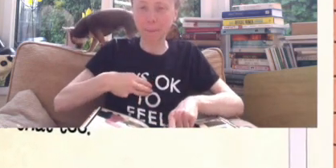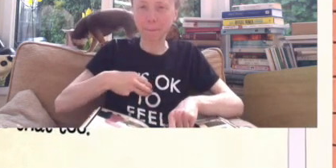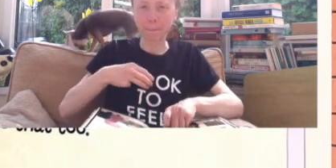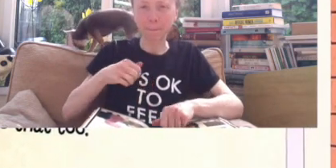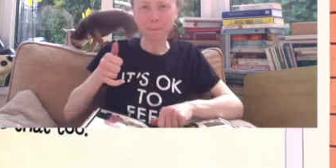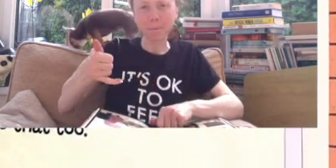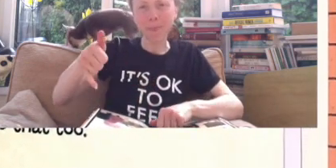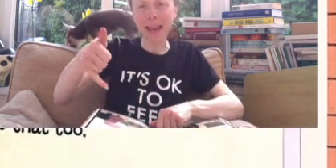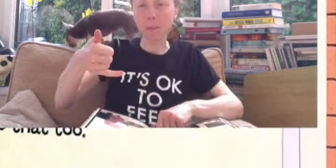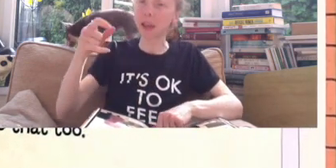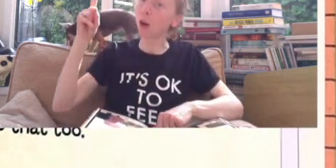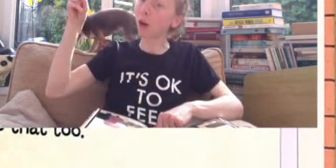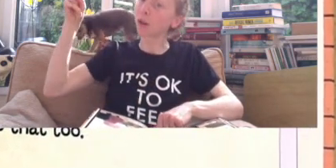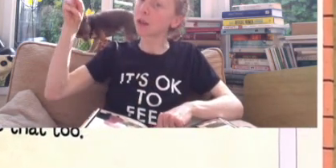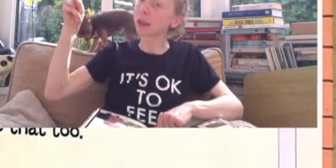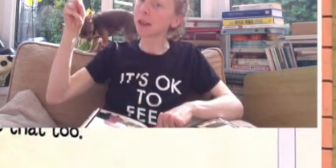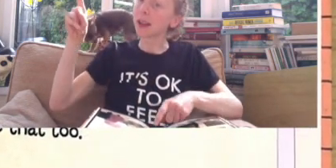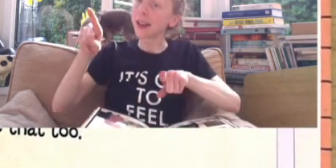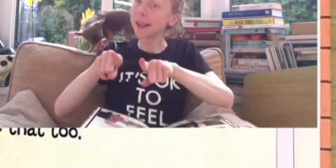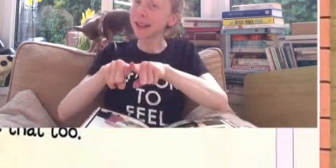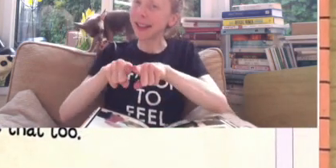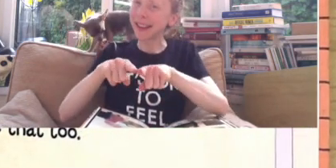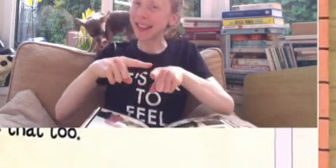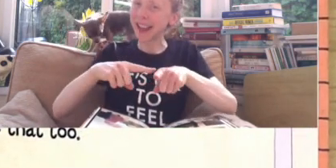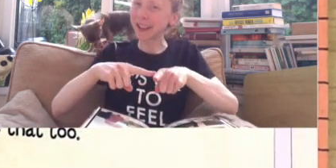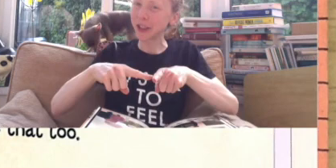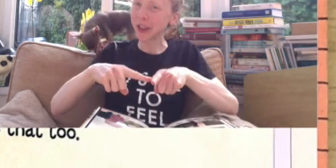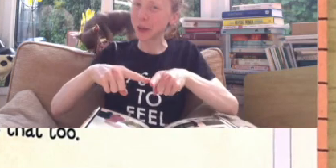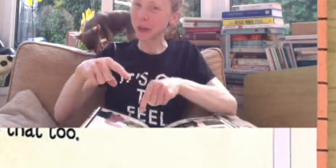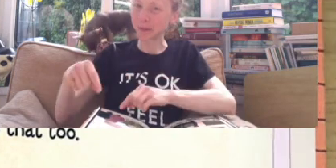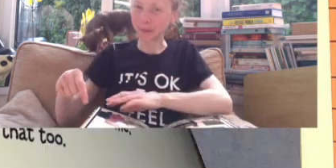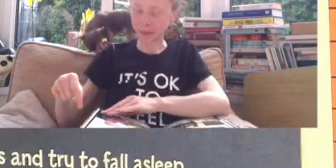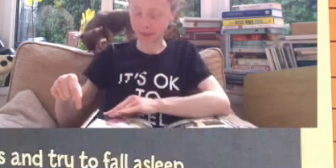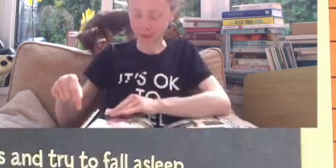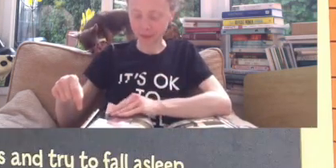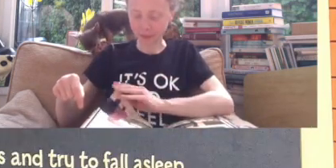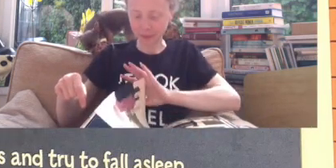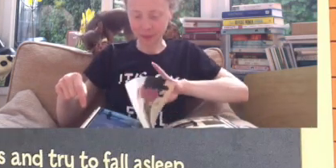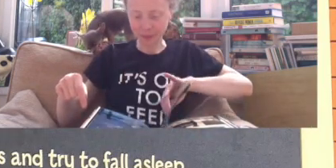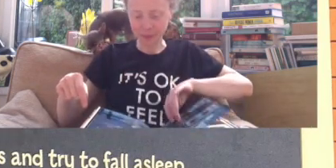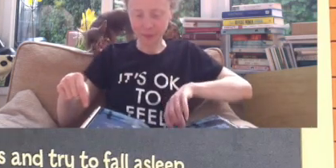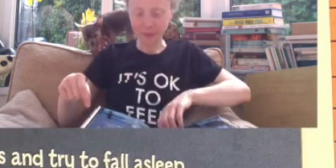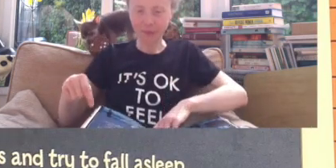me. Maybe God is like that too.